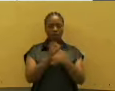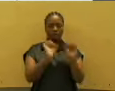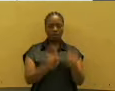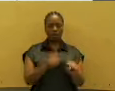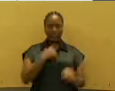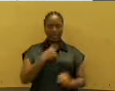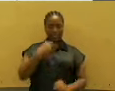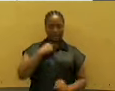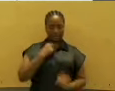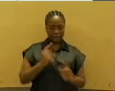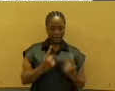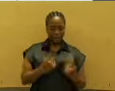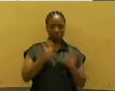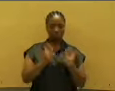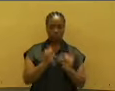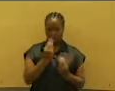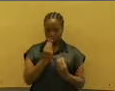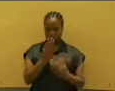that are effective.